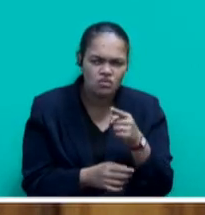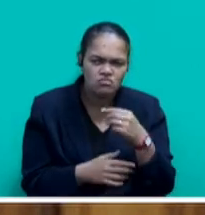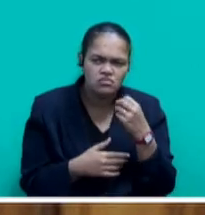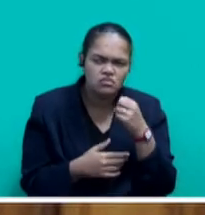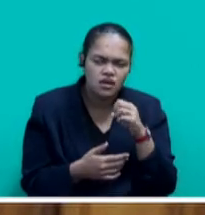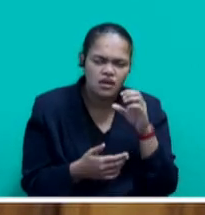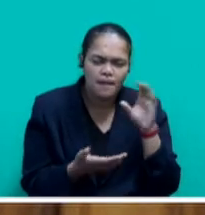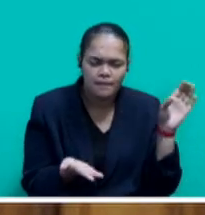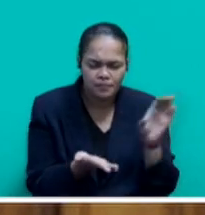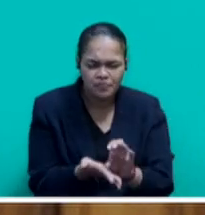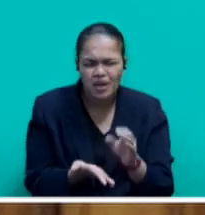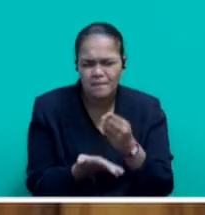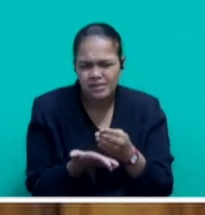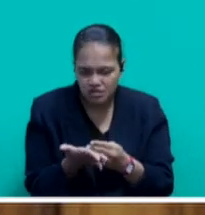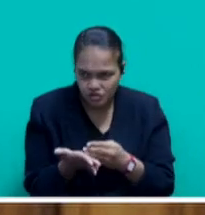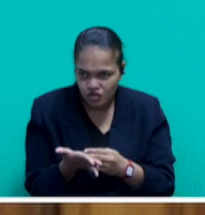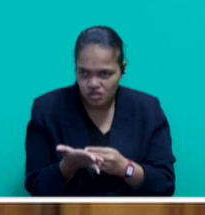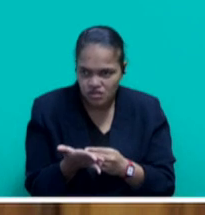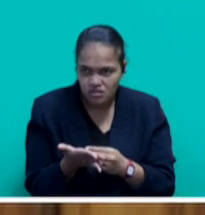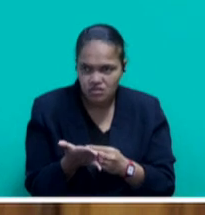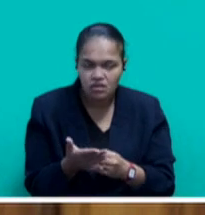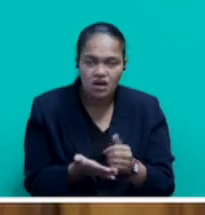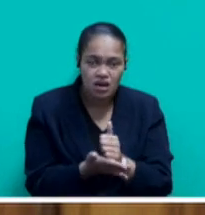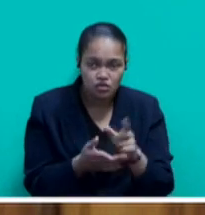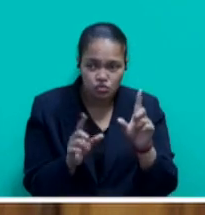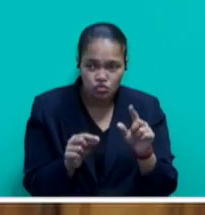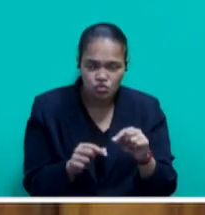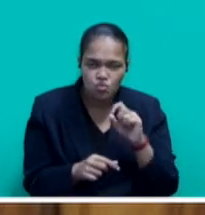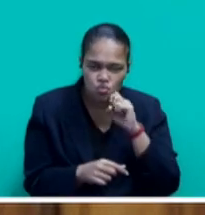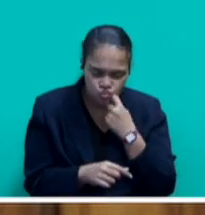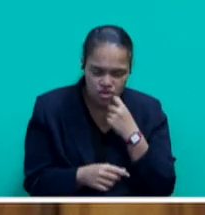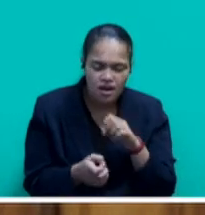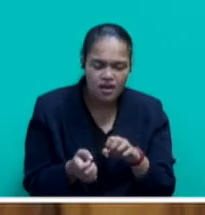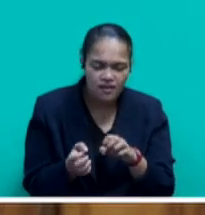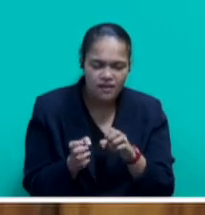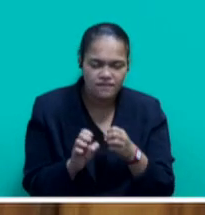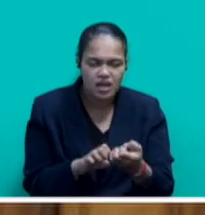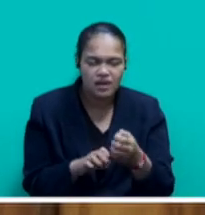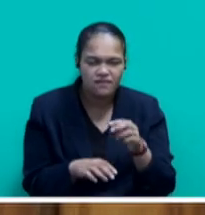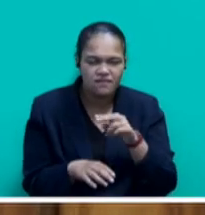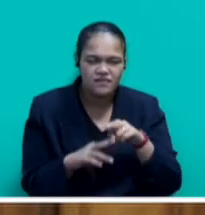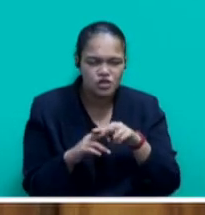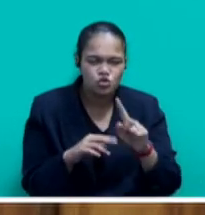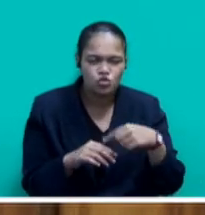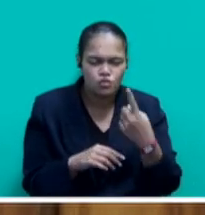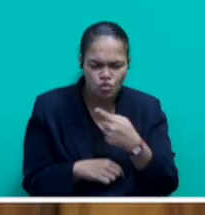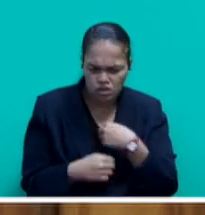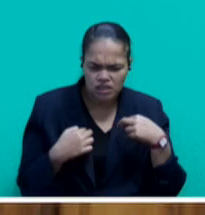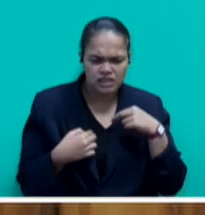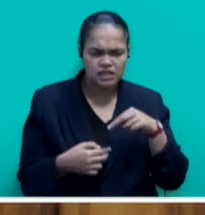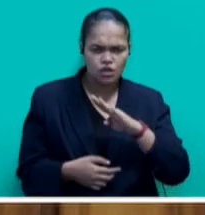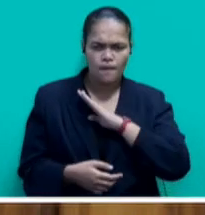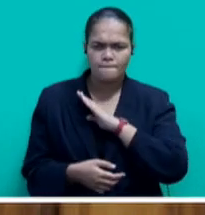people-centered budget, one that considers how our actions today will affect Fiji tomorrow. we must be bold enough to confront